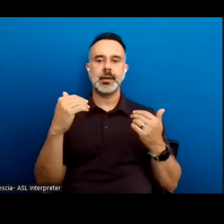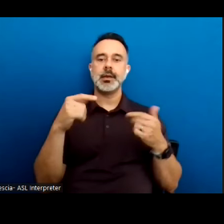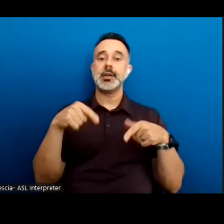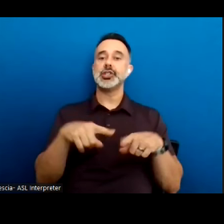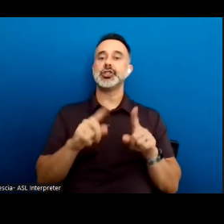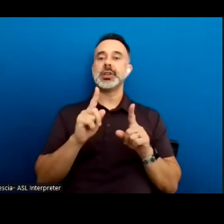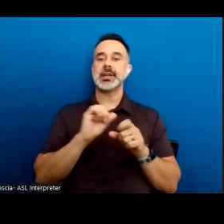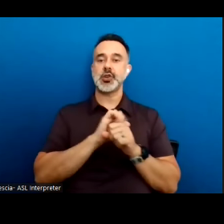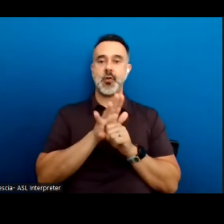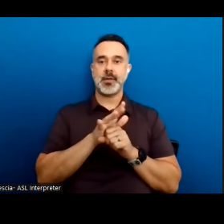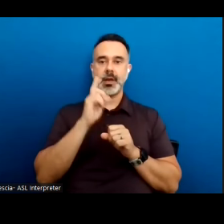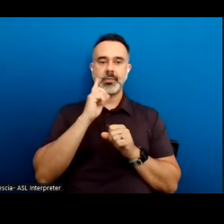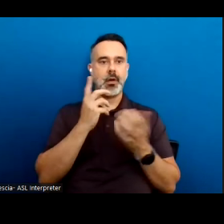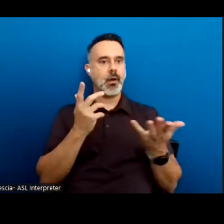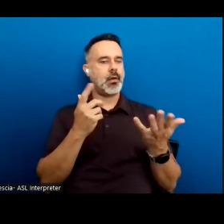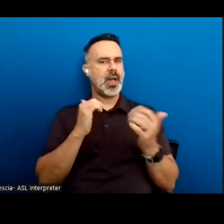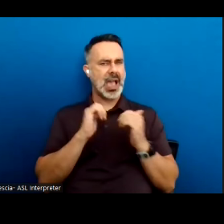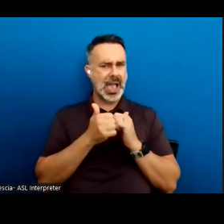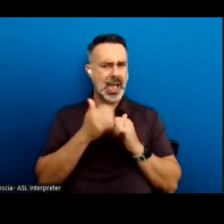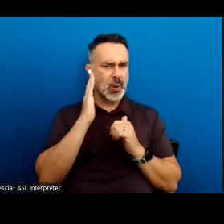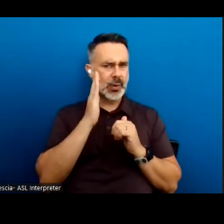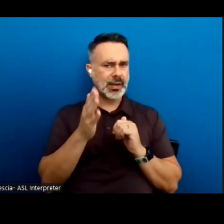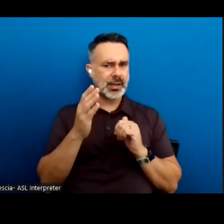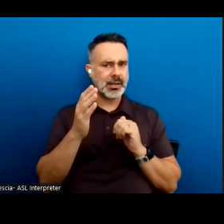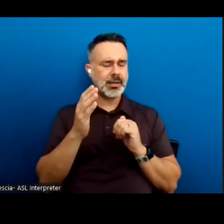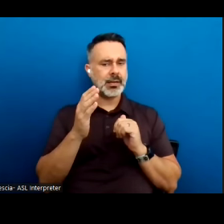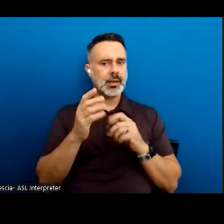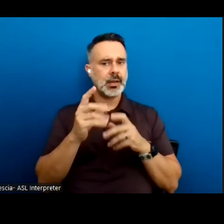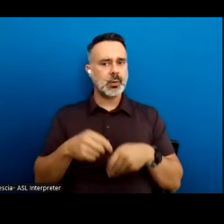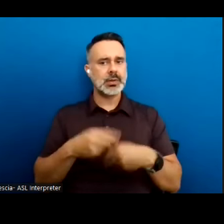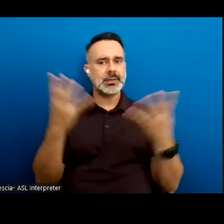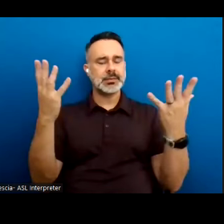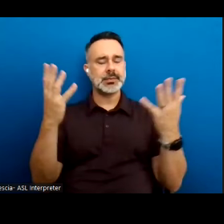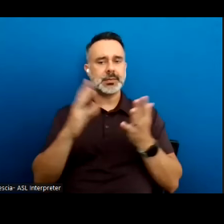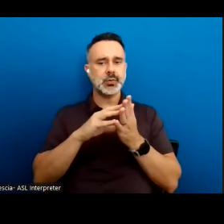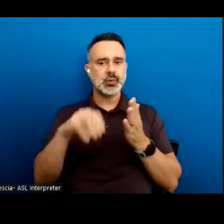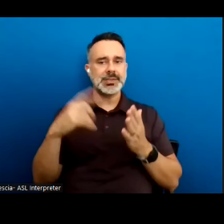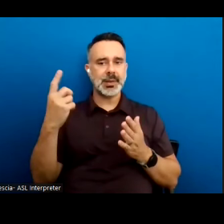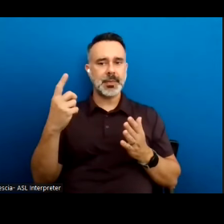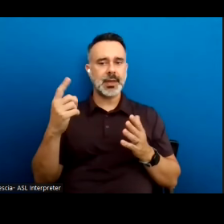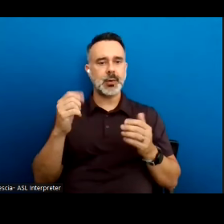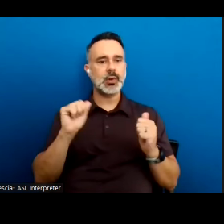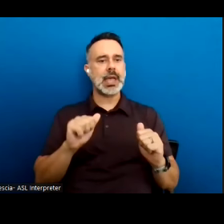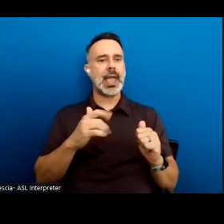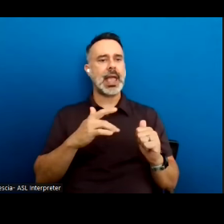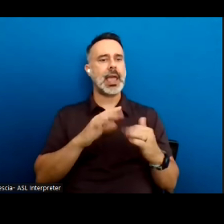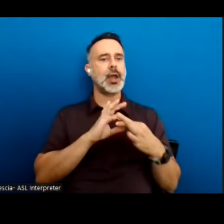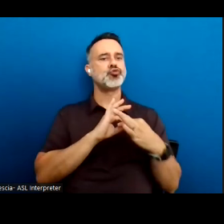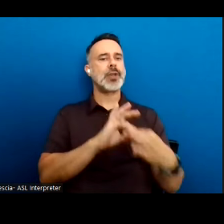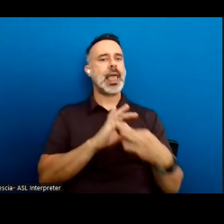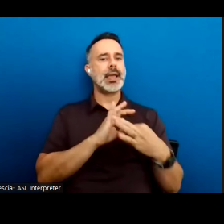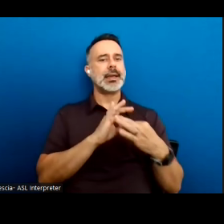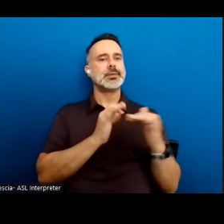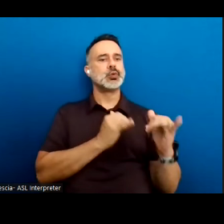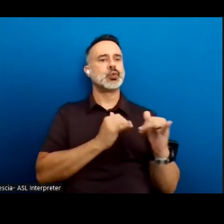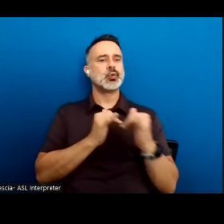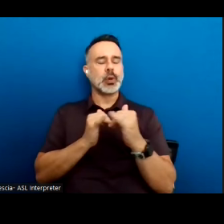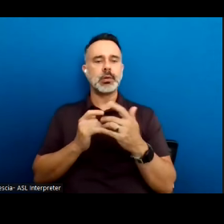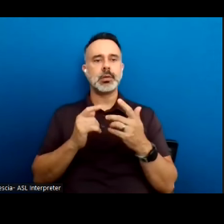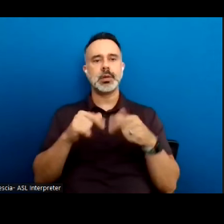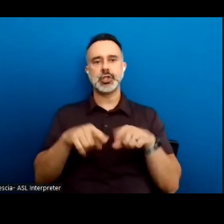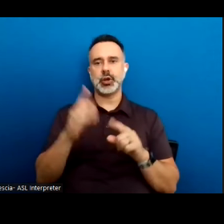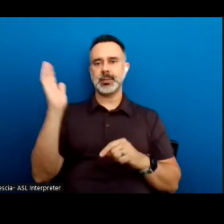COVID, we thought, how are we going to give the students something that they can relate to when we're doing the